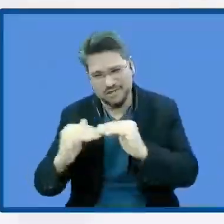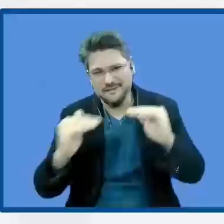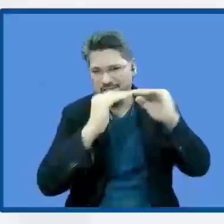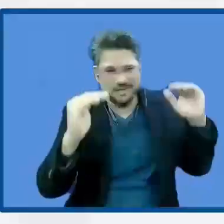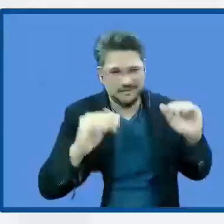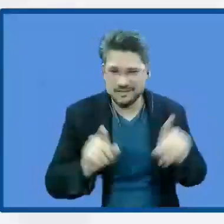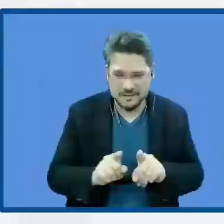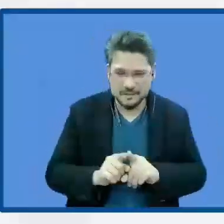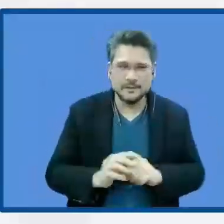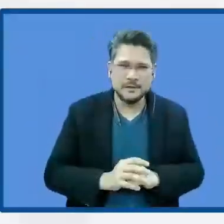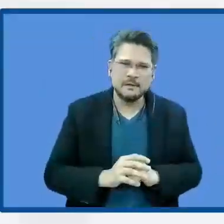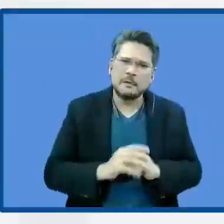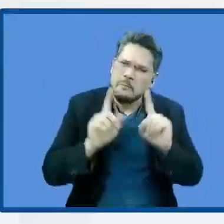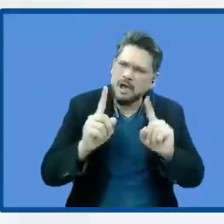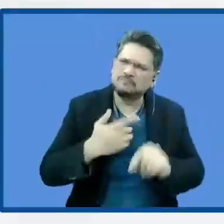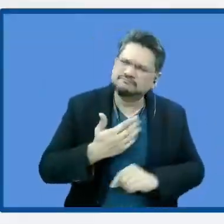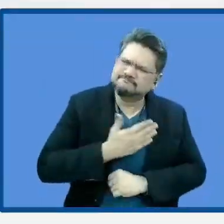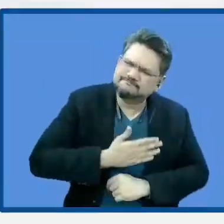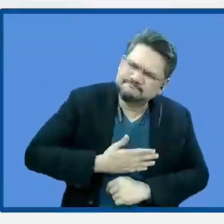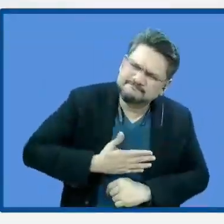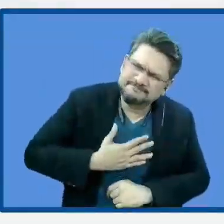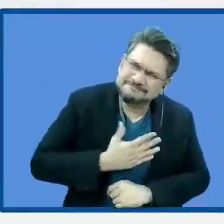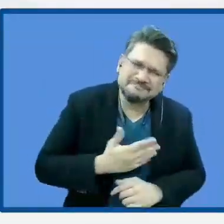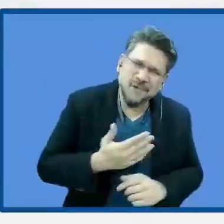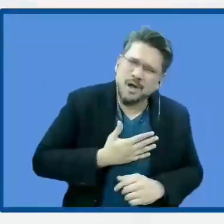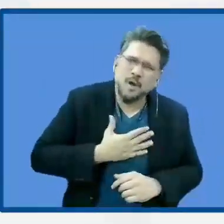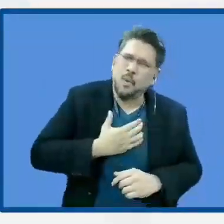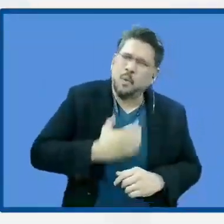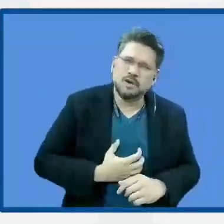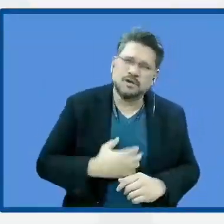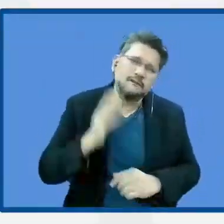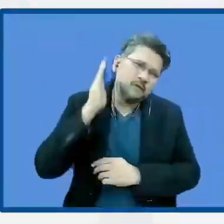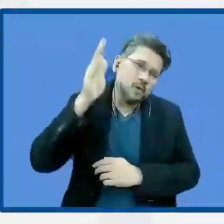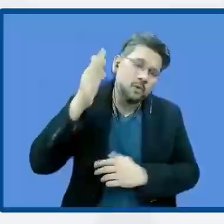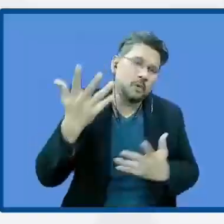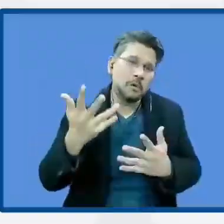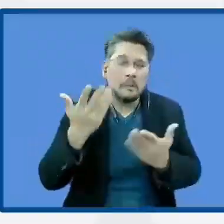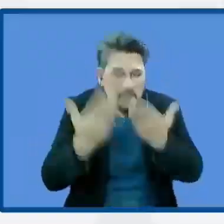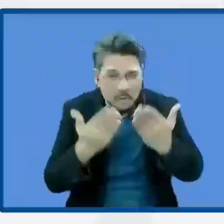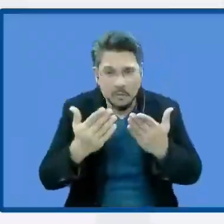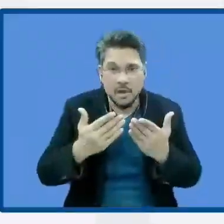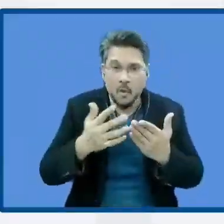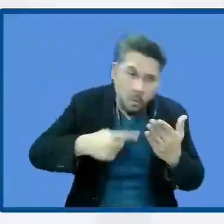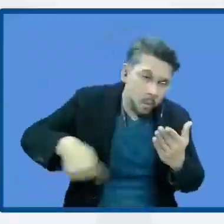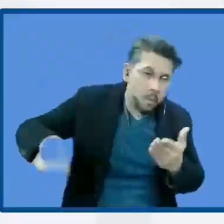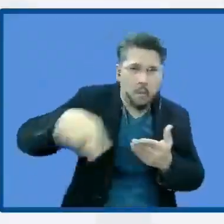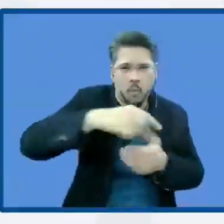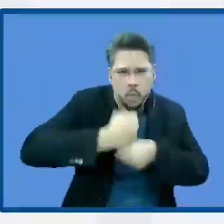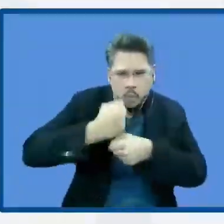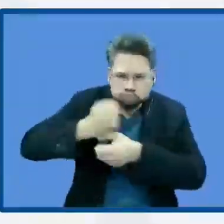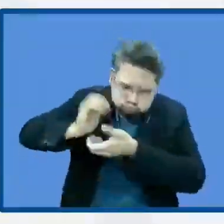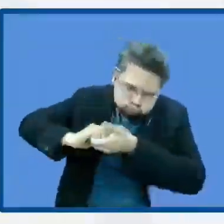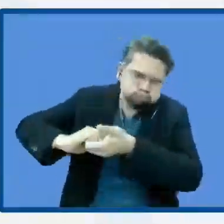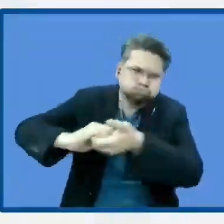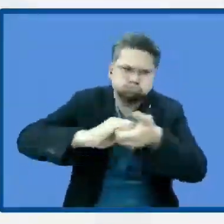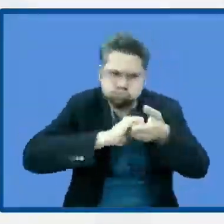is like a wish for the future is that we can work better in a more deductive way, in a more